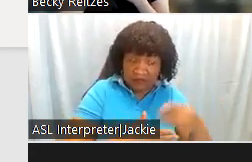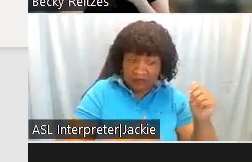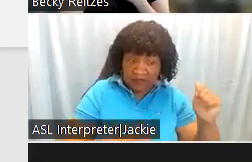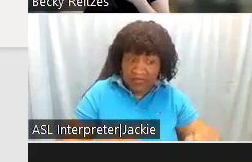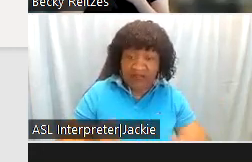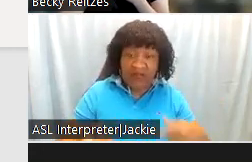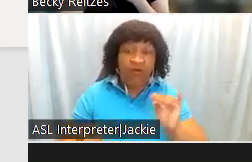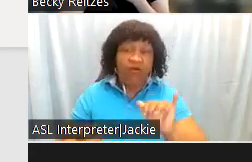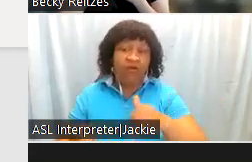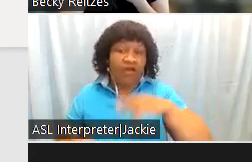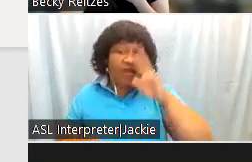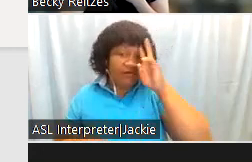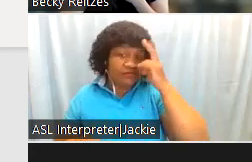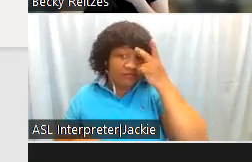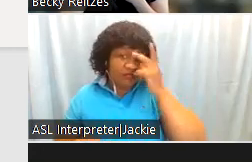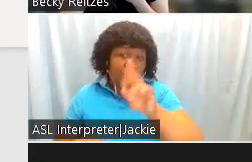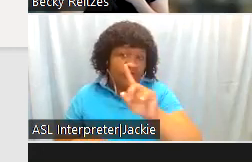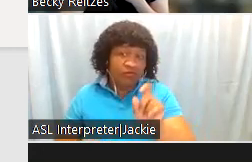that as they were like,